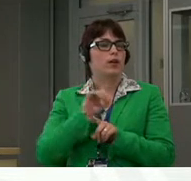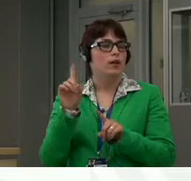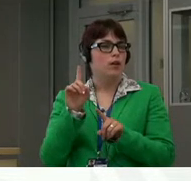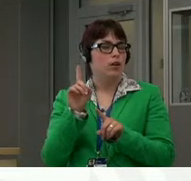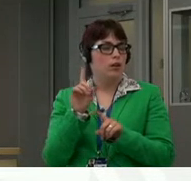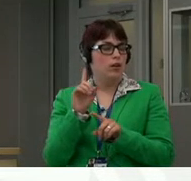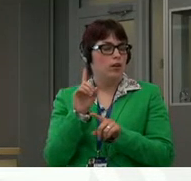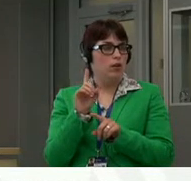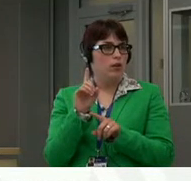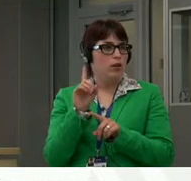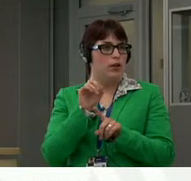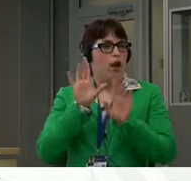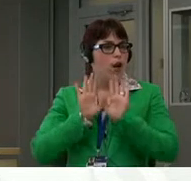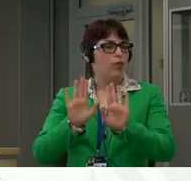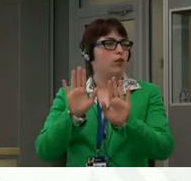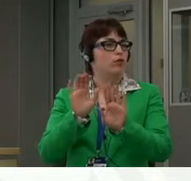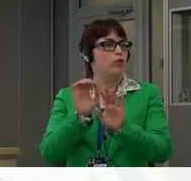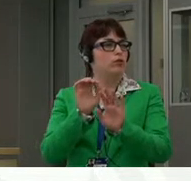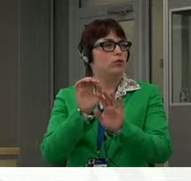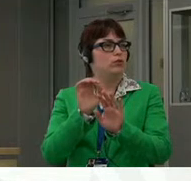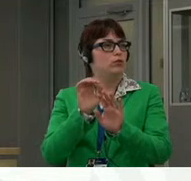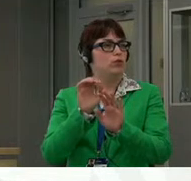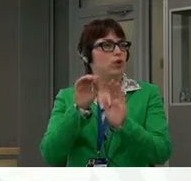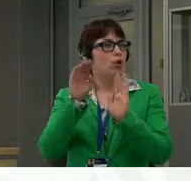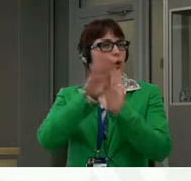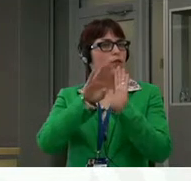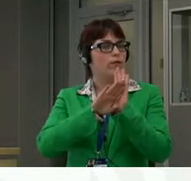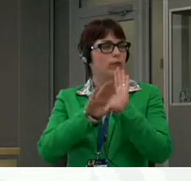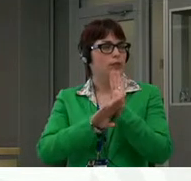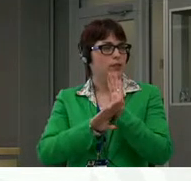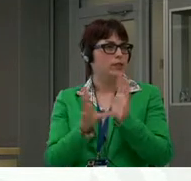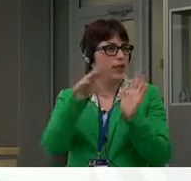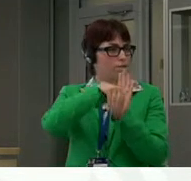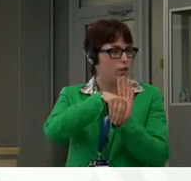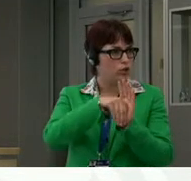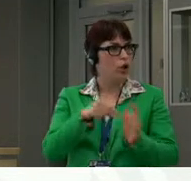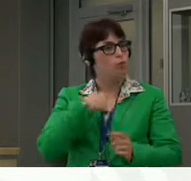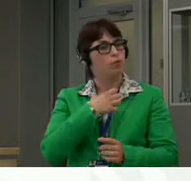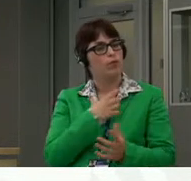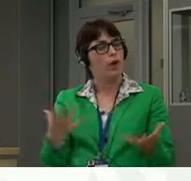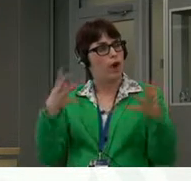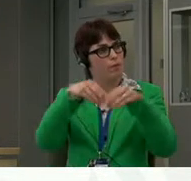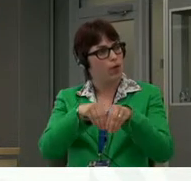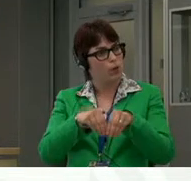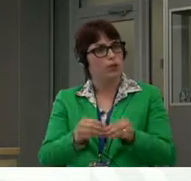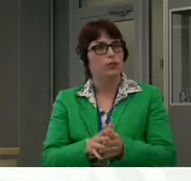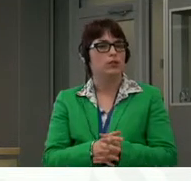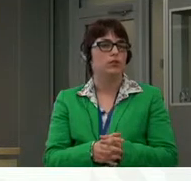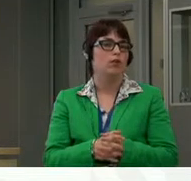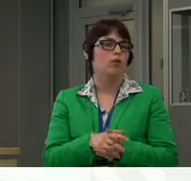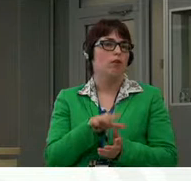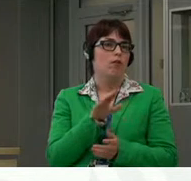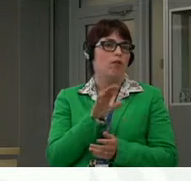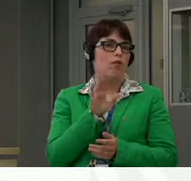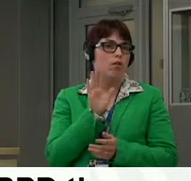way to implement the CRPD. We should join forces to make the CRPD the real